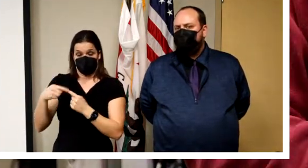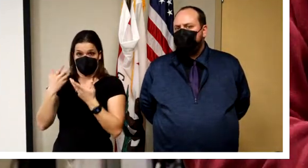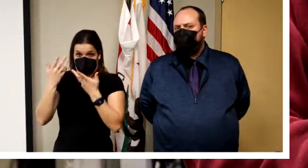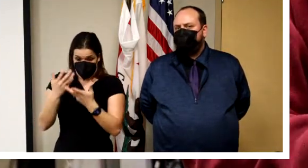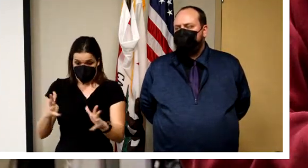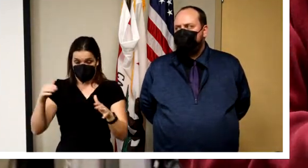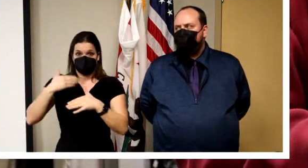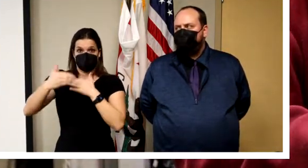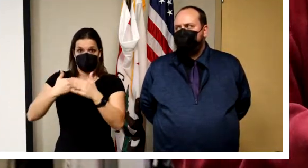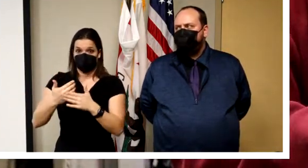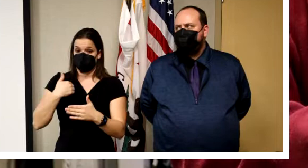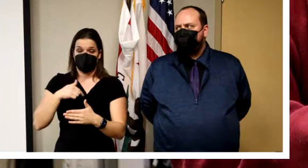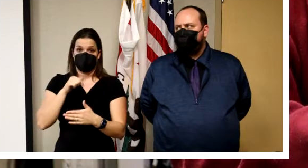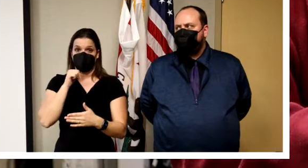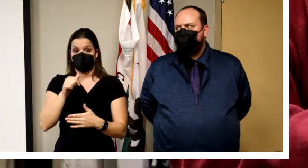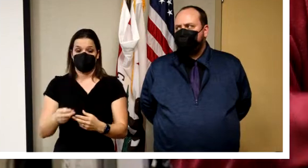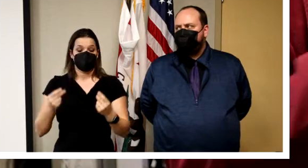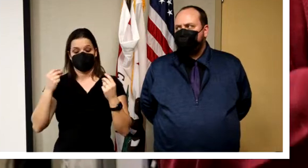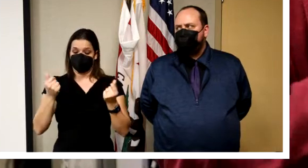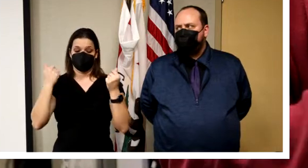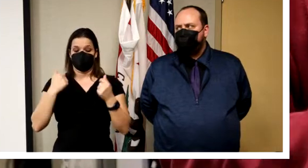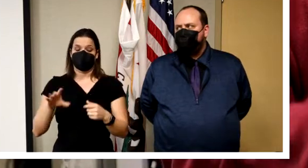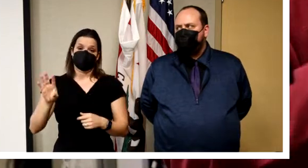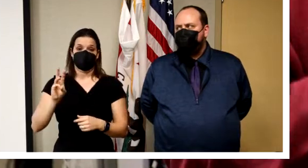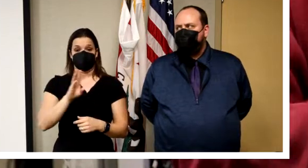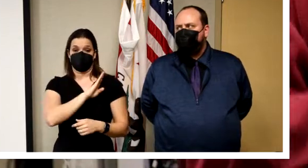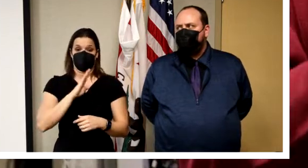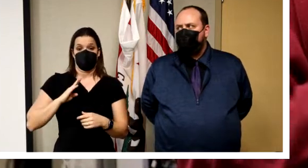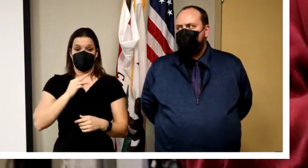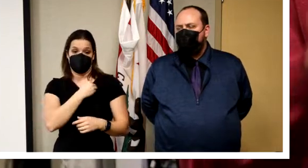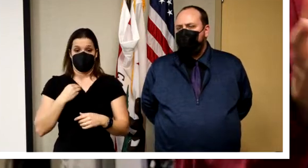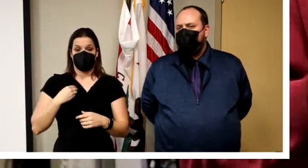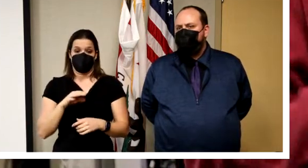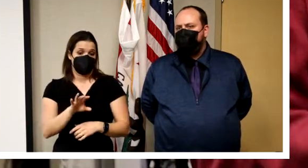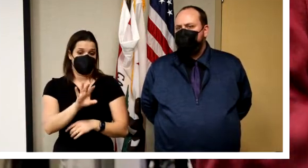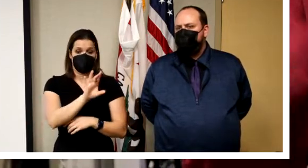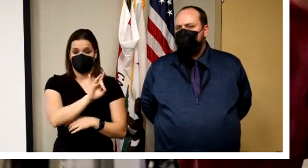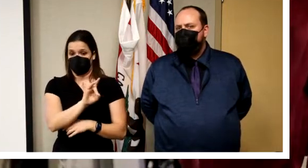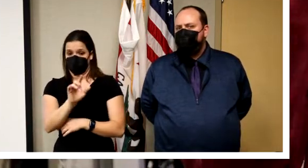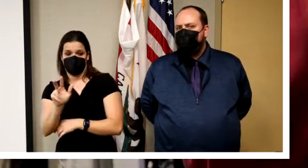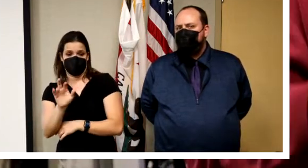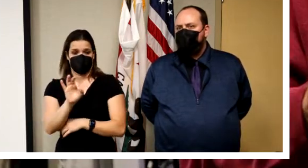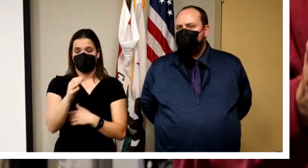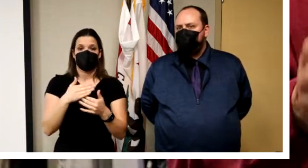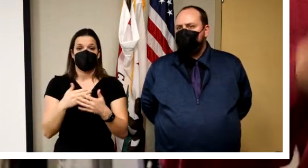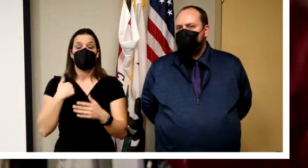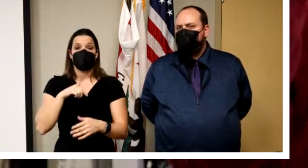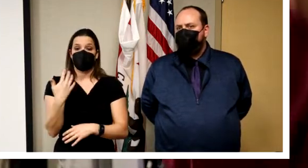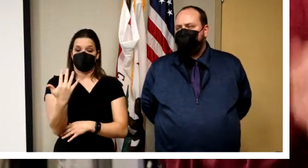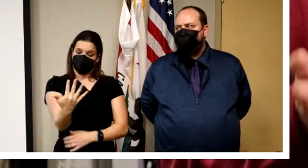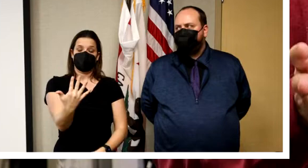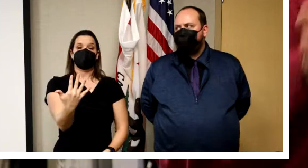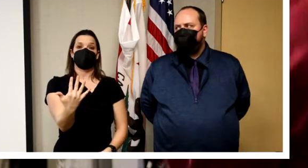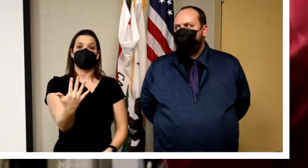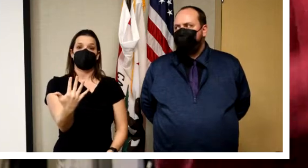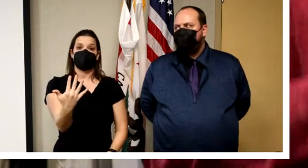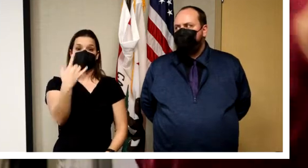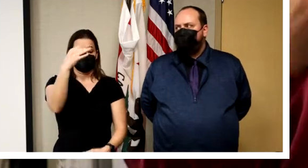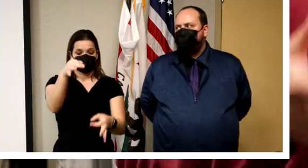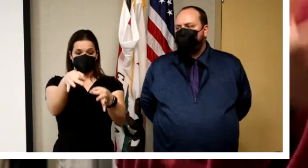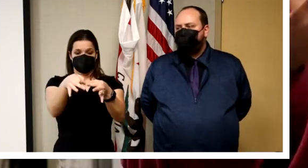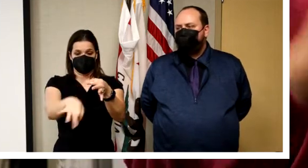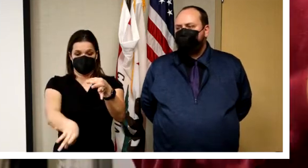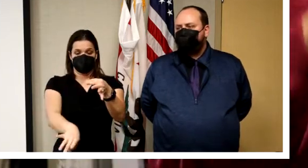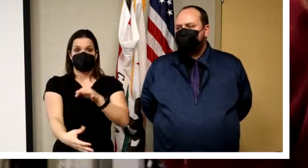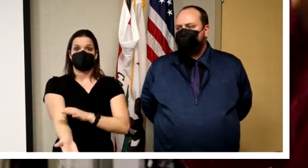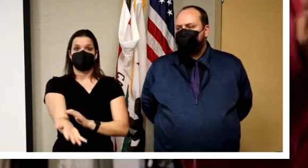finish this process, we're not suddenly going to end up with 6 board members or 8 or 9 or 3, right? We're going to have 5, because we're just simply dividing